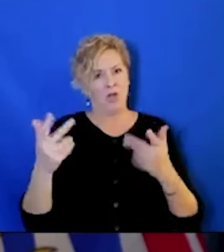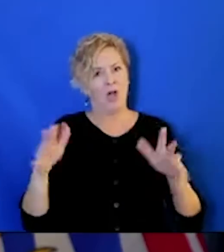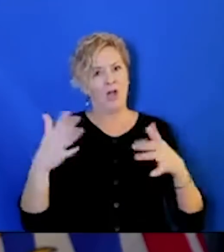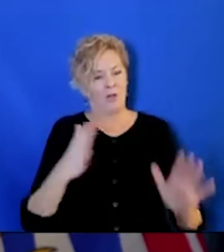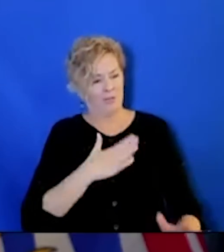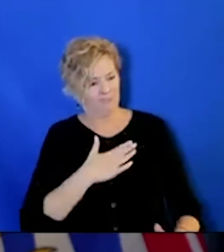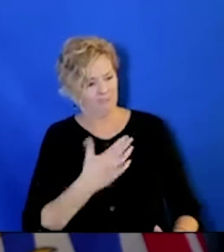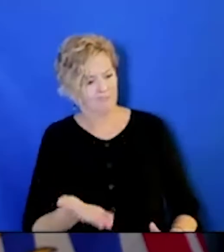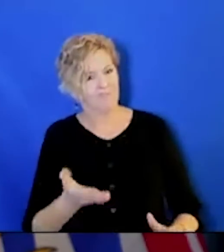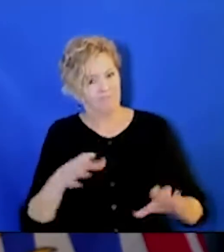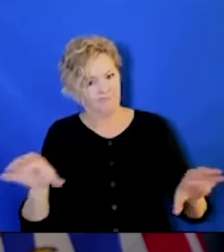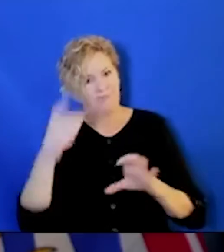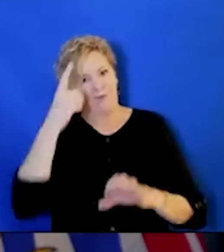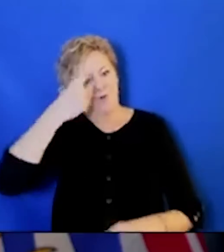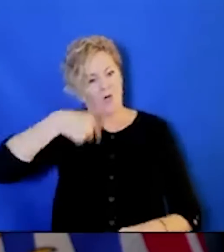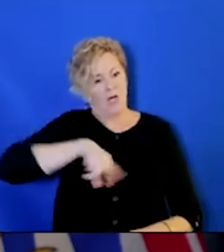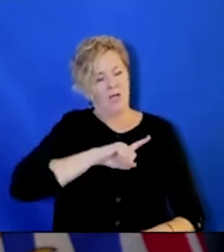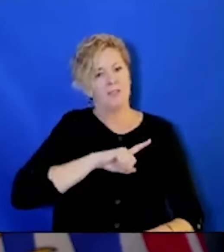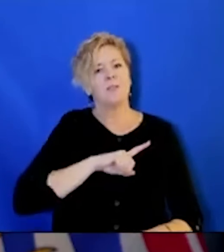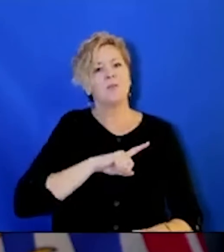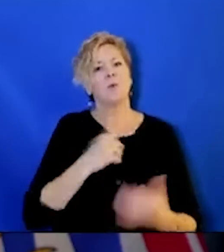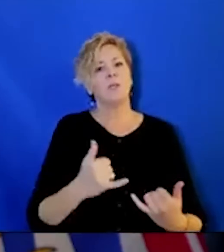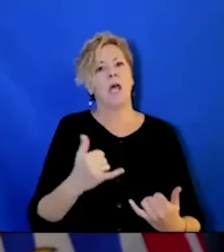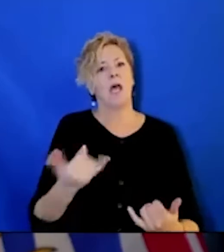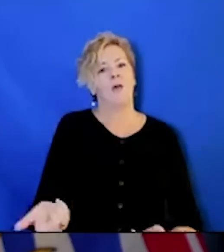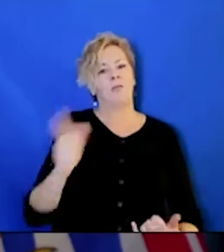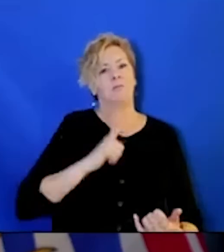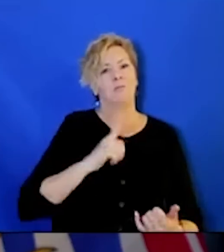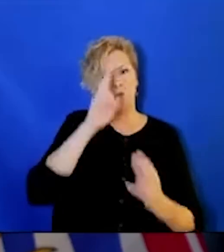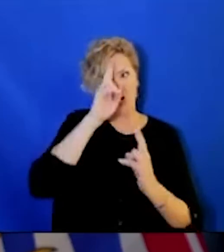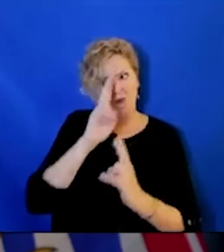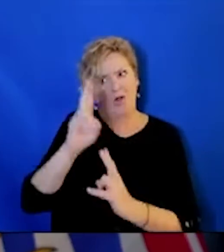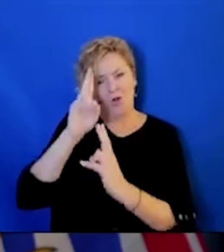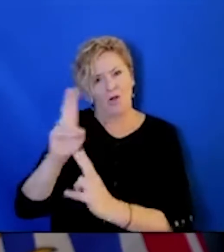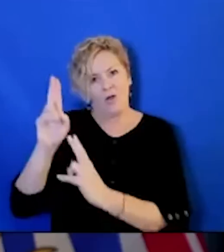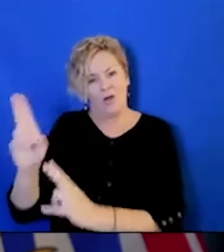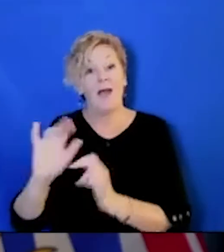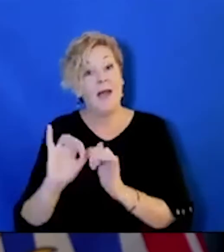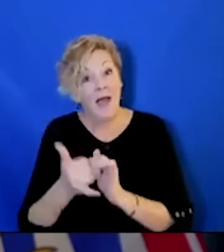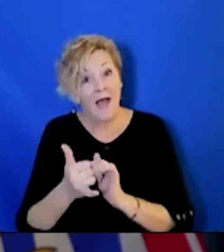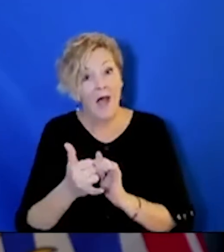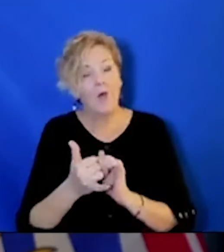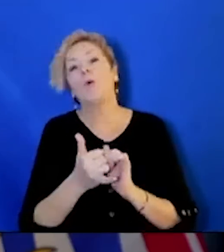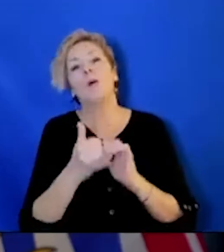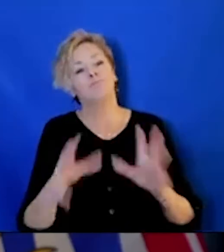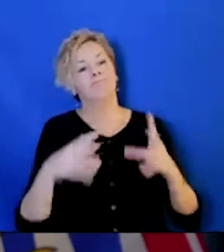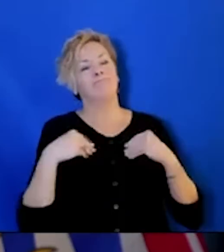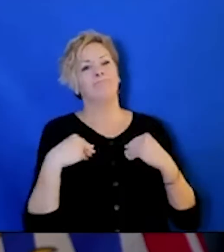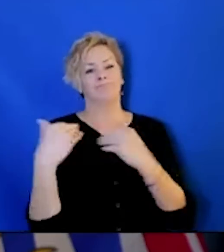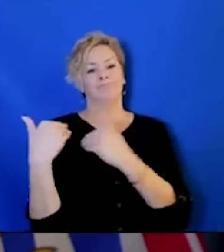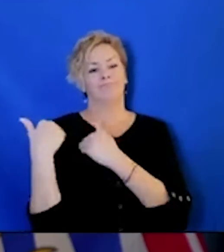strong and bend our curve. We know that veterans have sacrificed so much for us, and we are